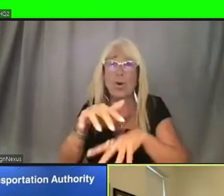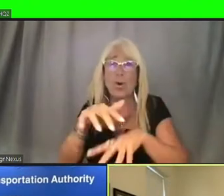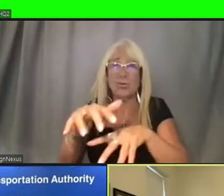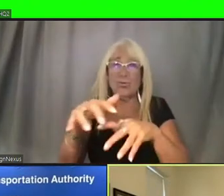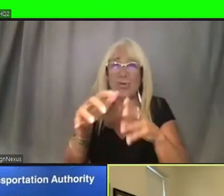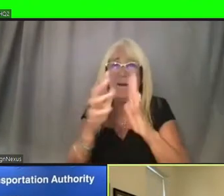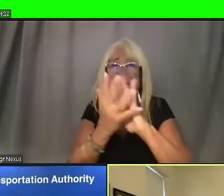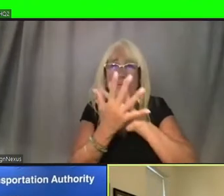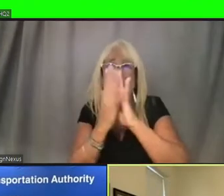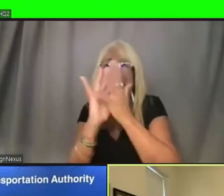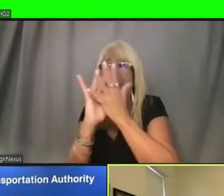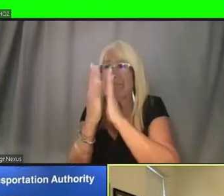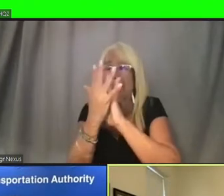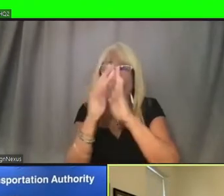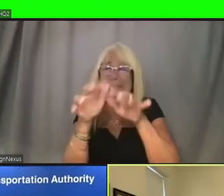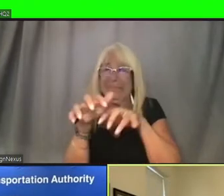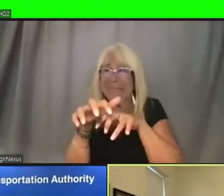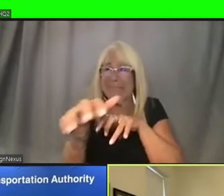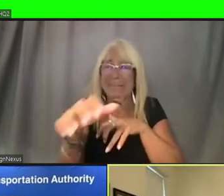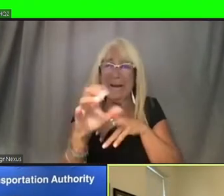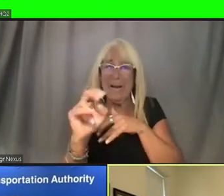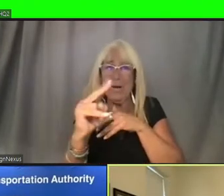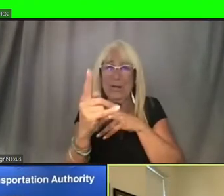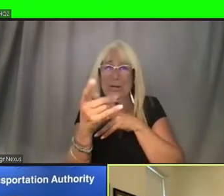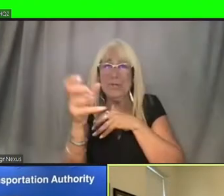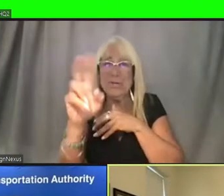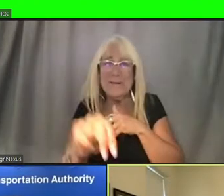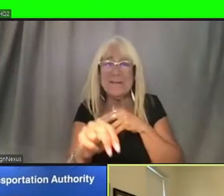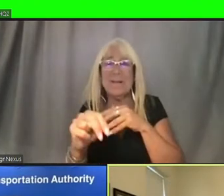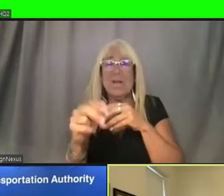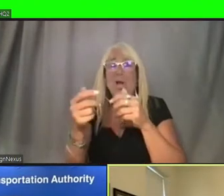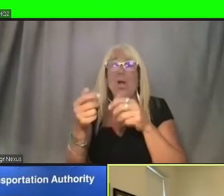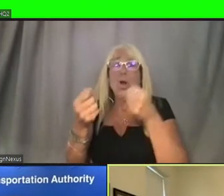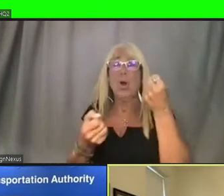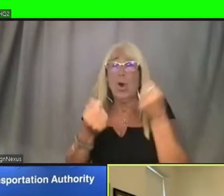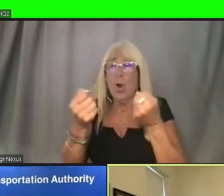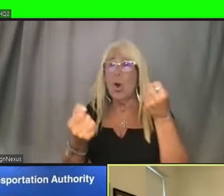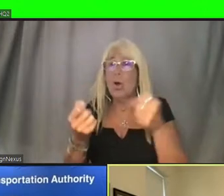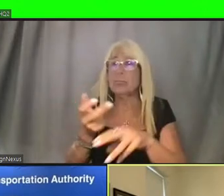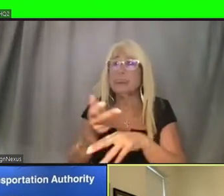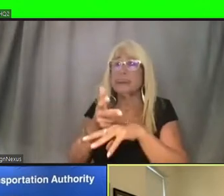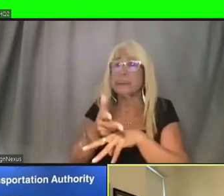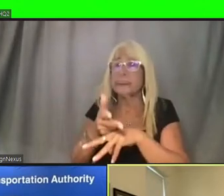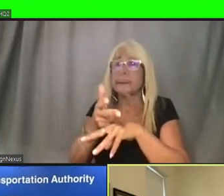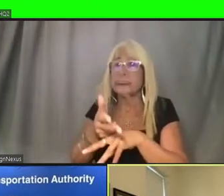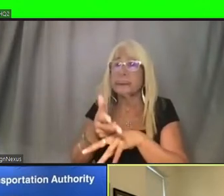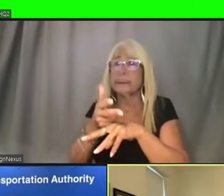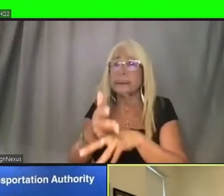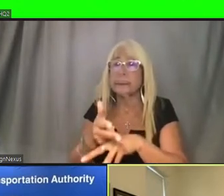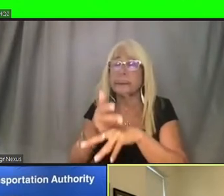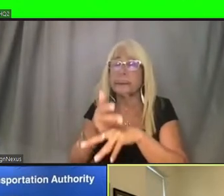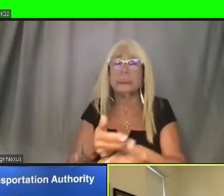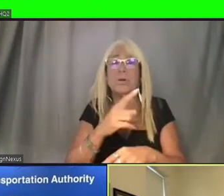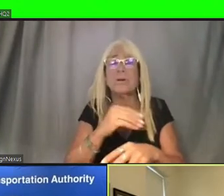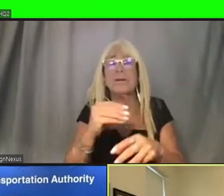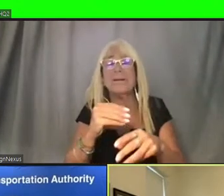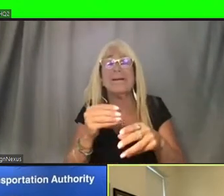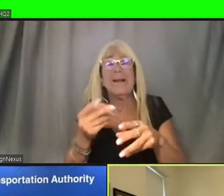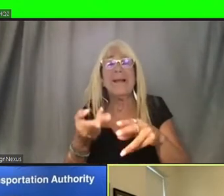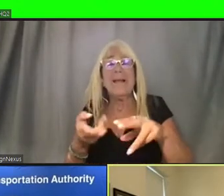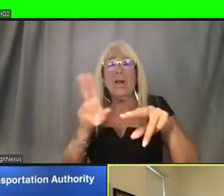this congestion results in more Vehicles idling and more stop and go driving which increases tailpipe pollution